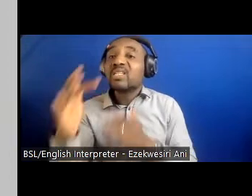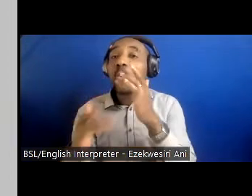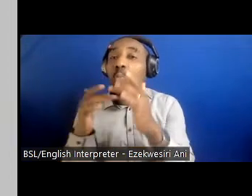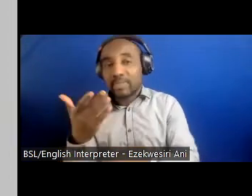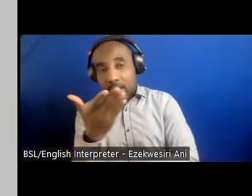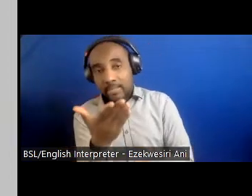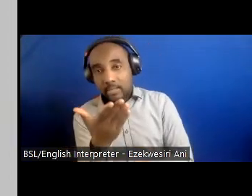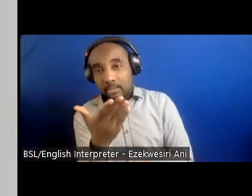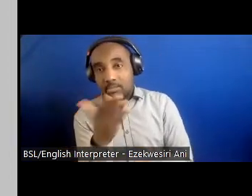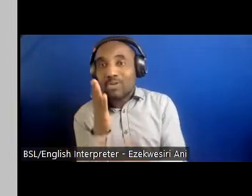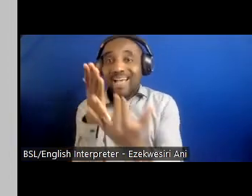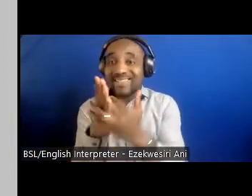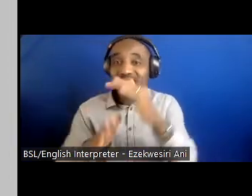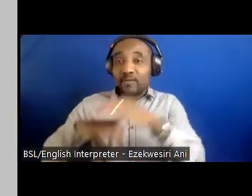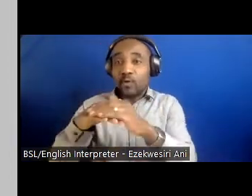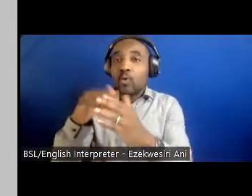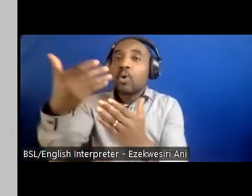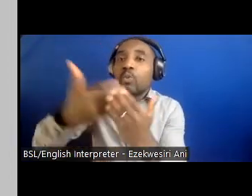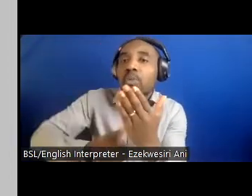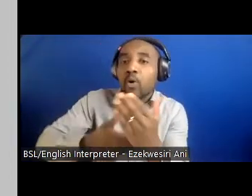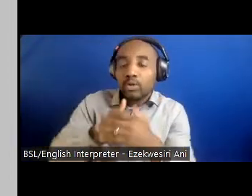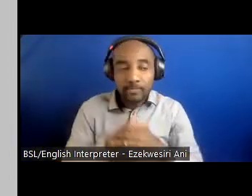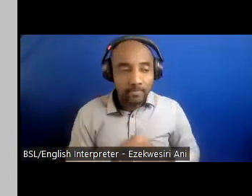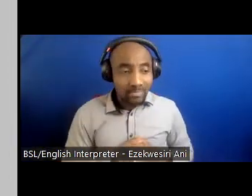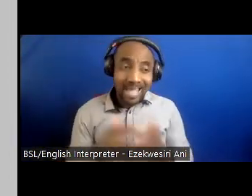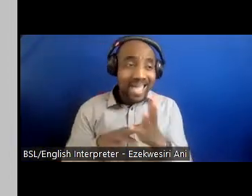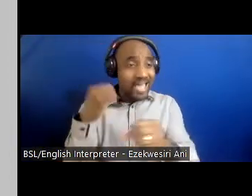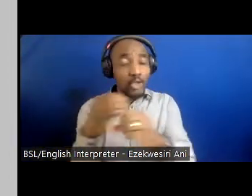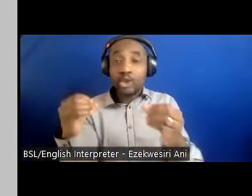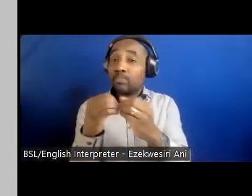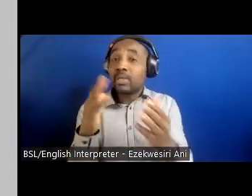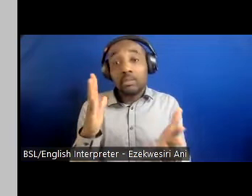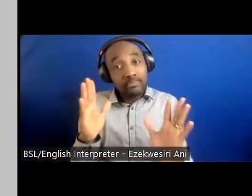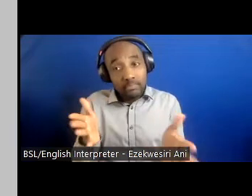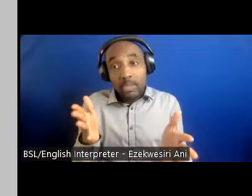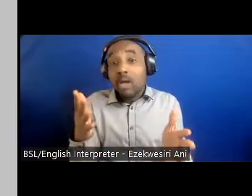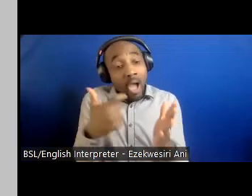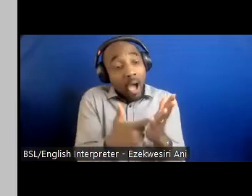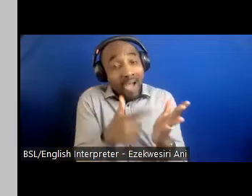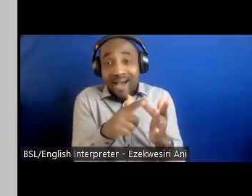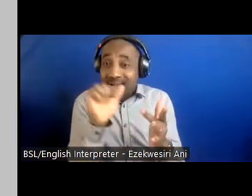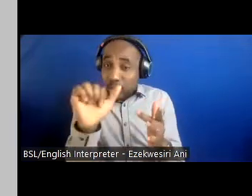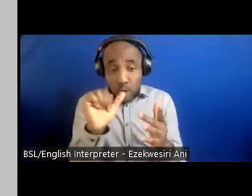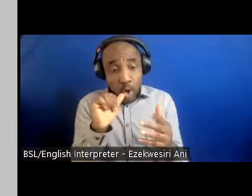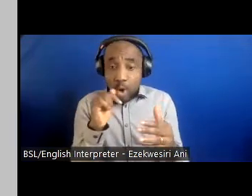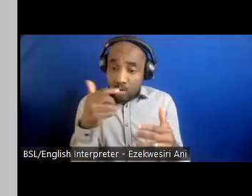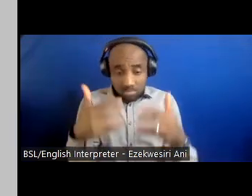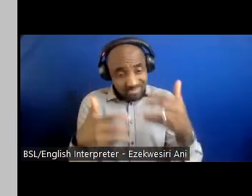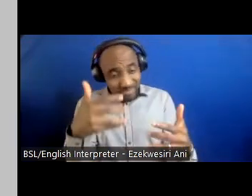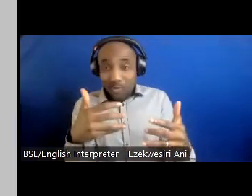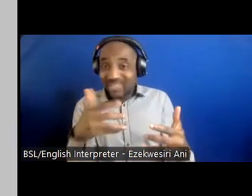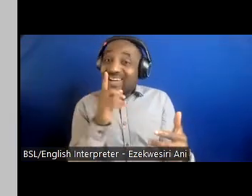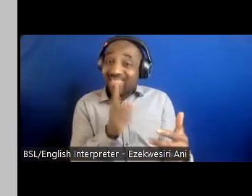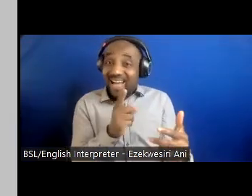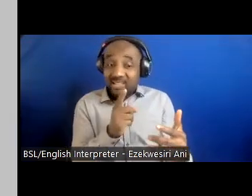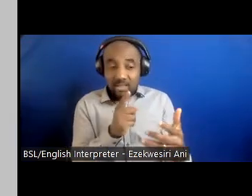access the full report. Ultimately, NGB should consider their performance on the RRI as a reference point as to how they're